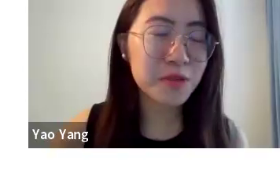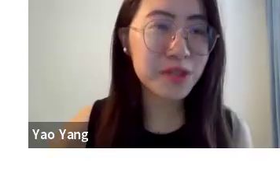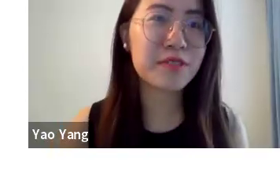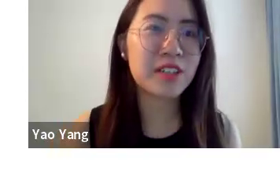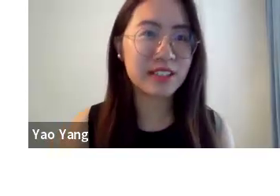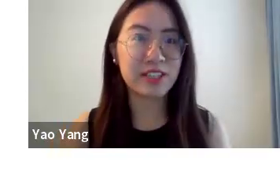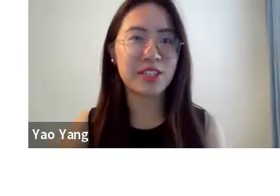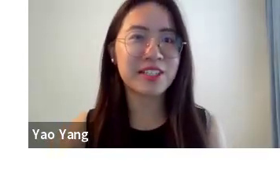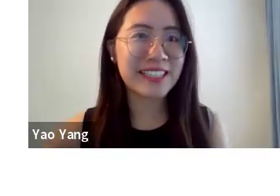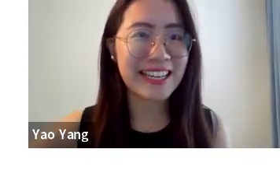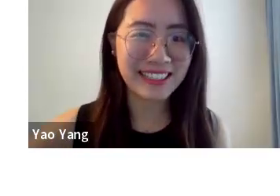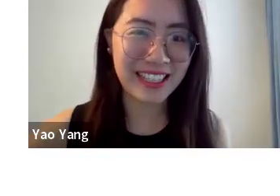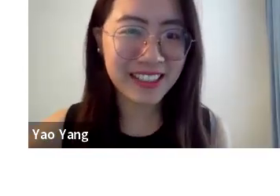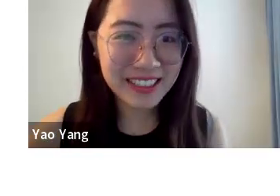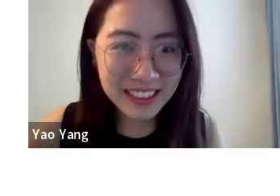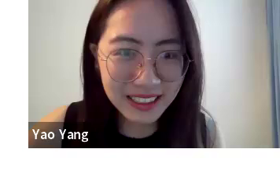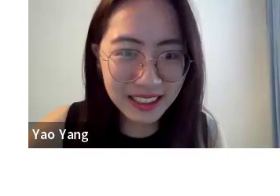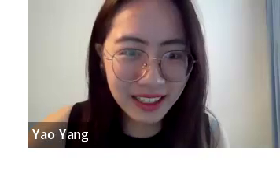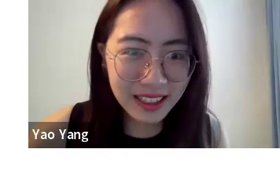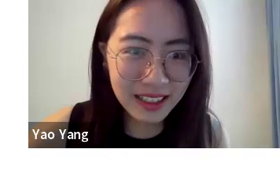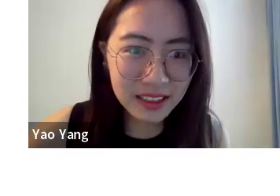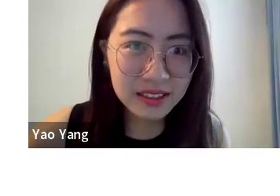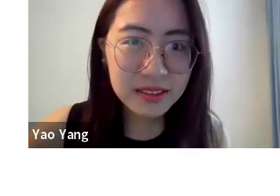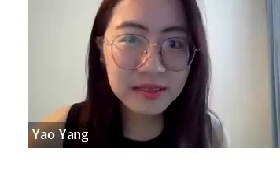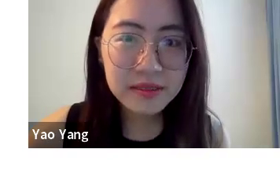Thank you so much for the introduction, Lina.